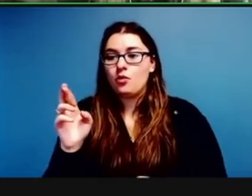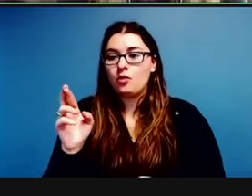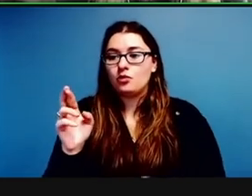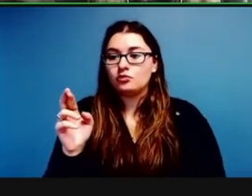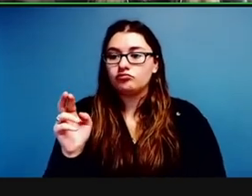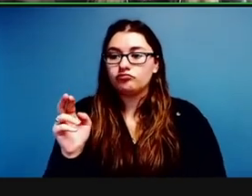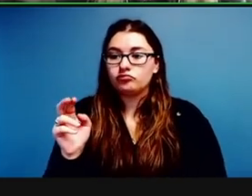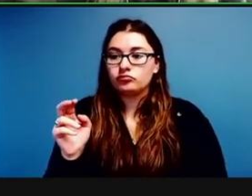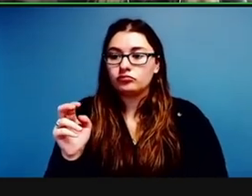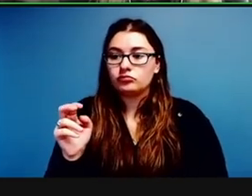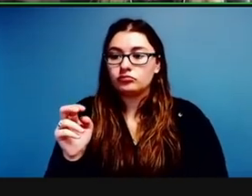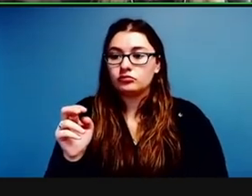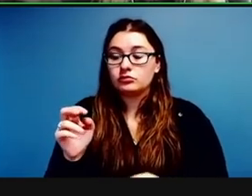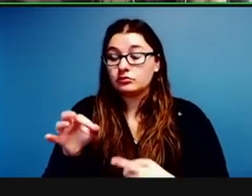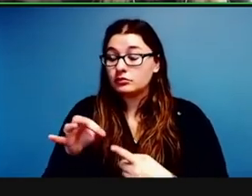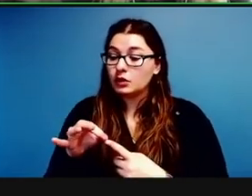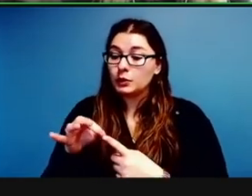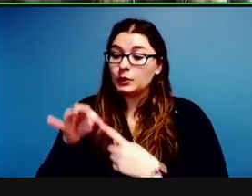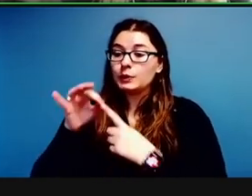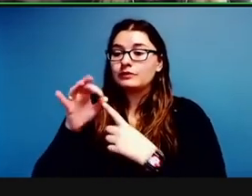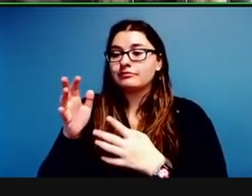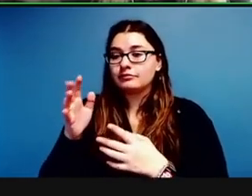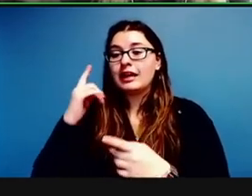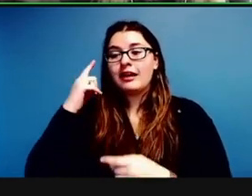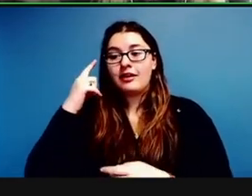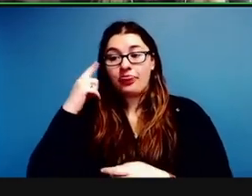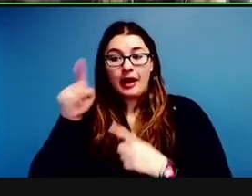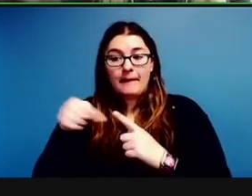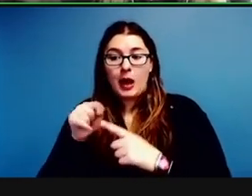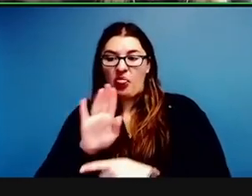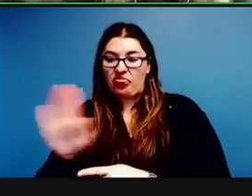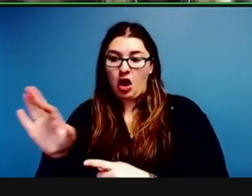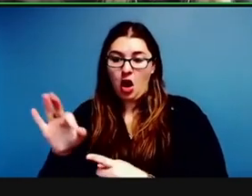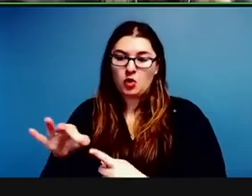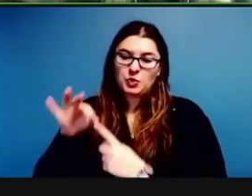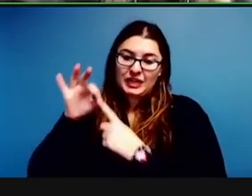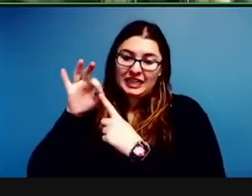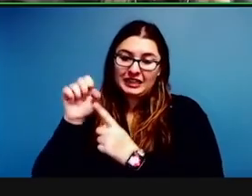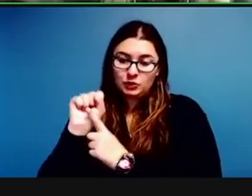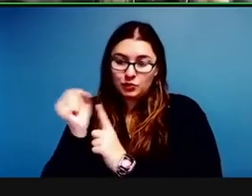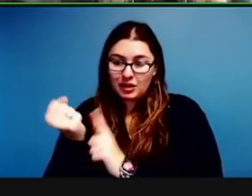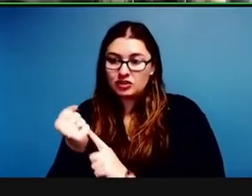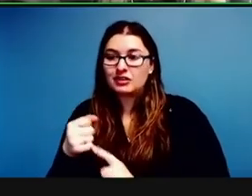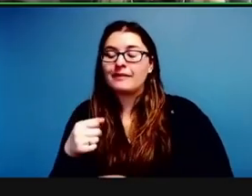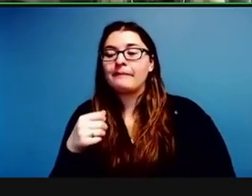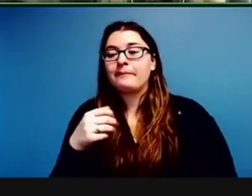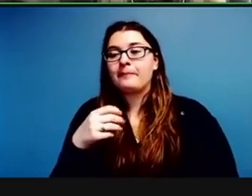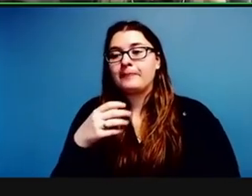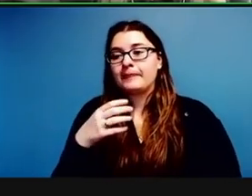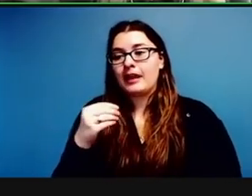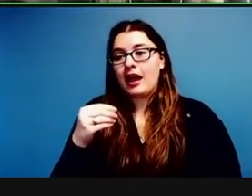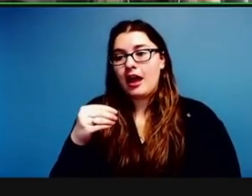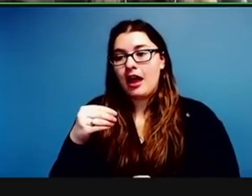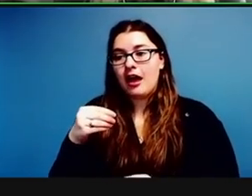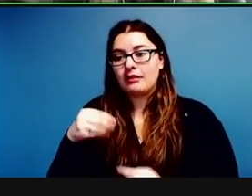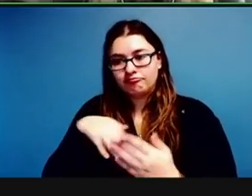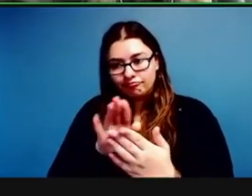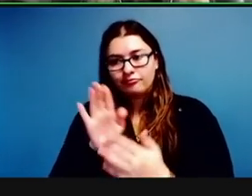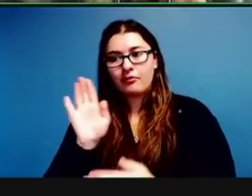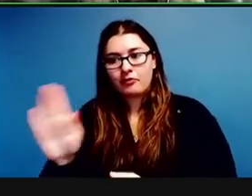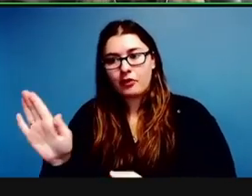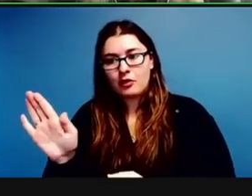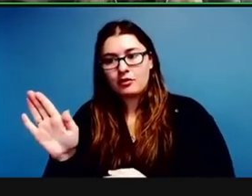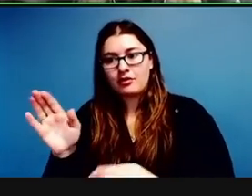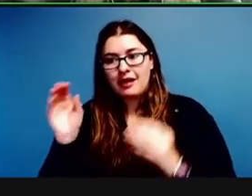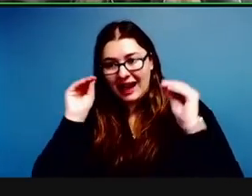is unique. We've considered the child's unique circumstances and are addressing their academic